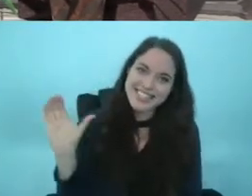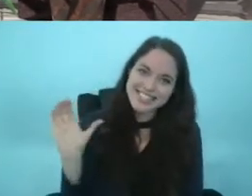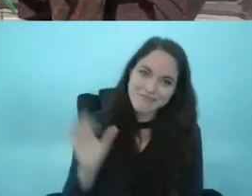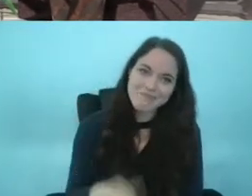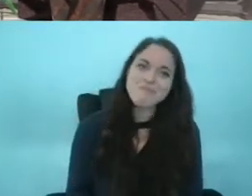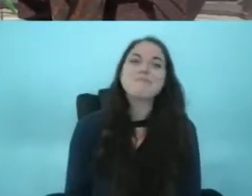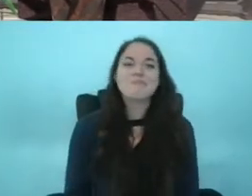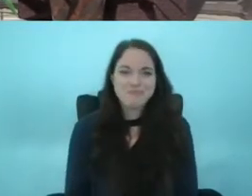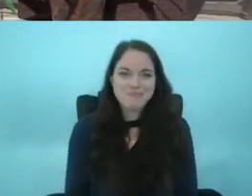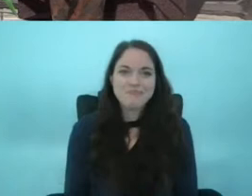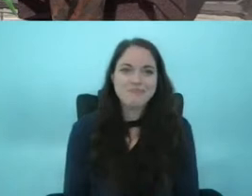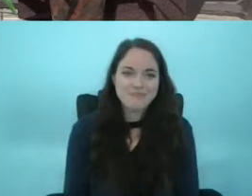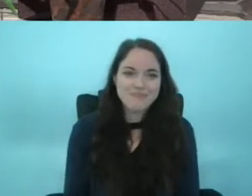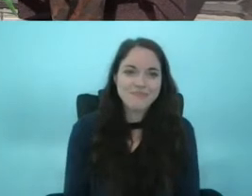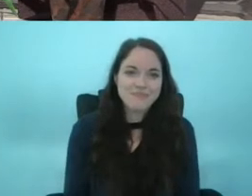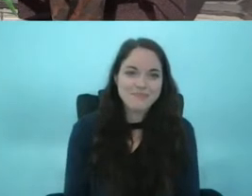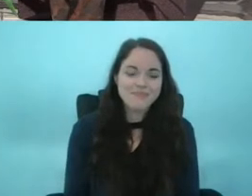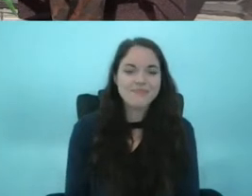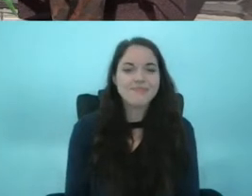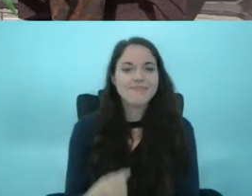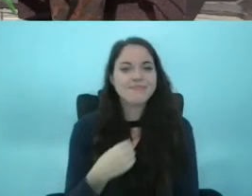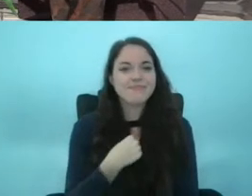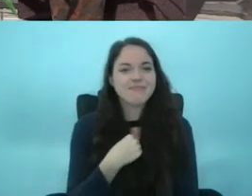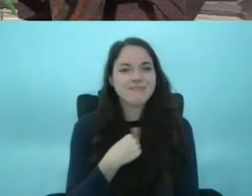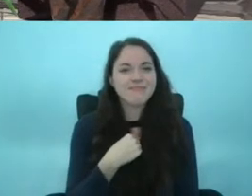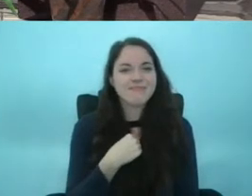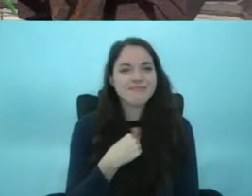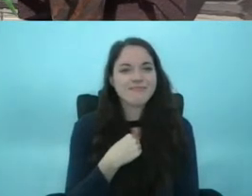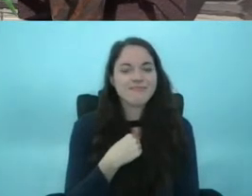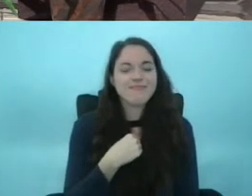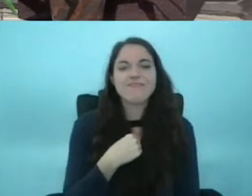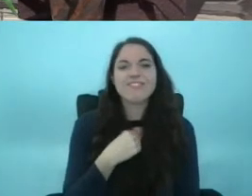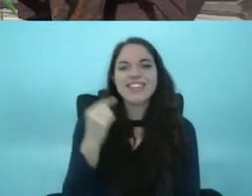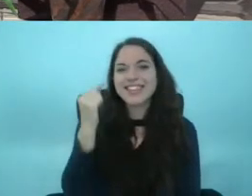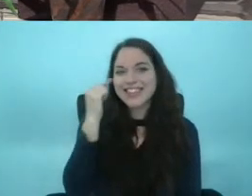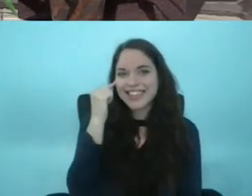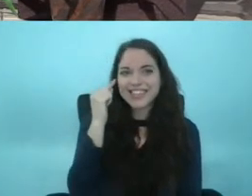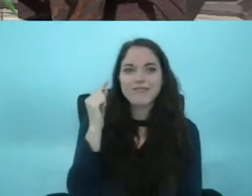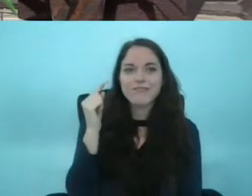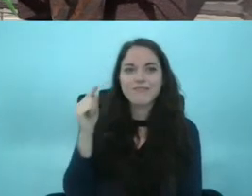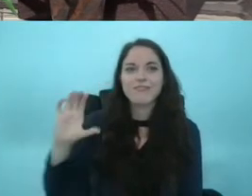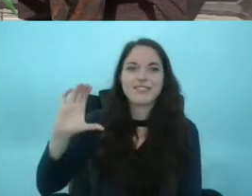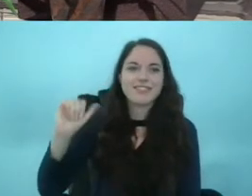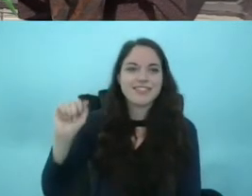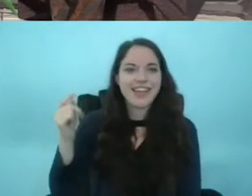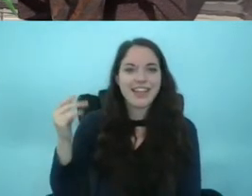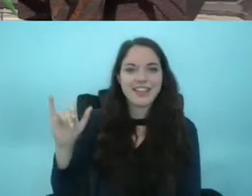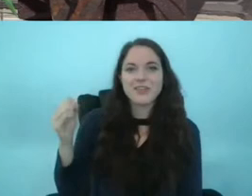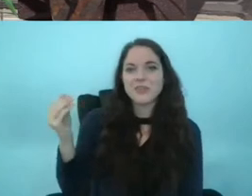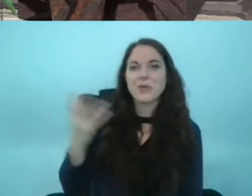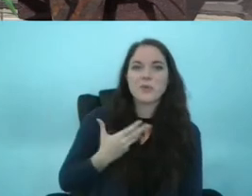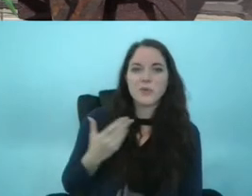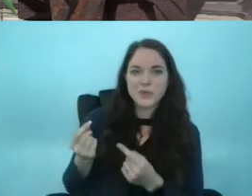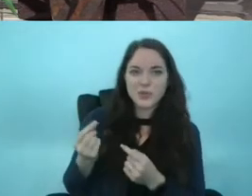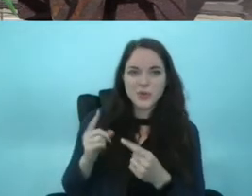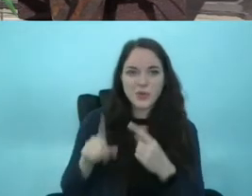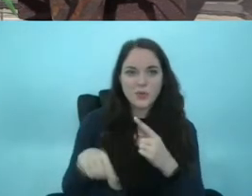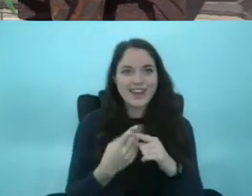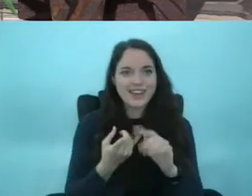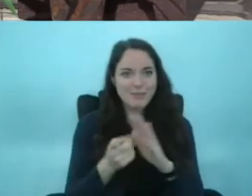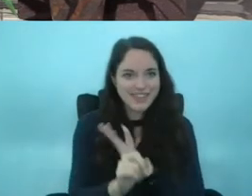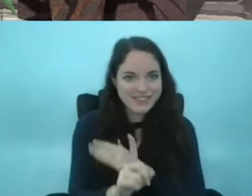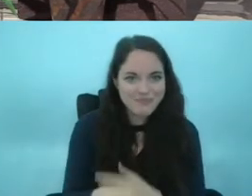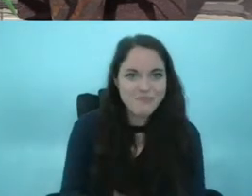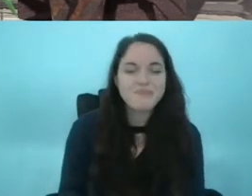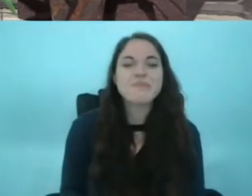And I think she just gave me what I was supposed to do when I came in. And what I thought about